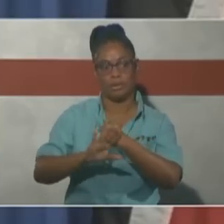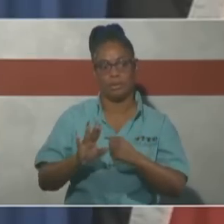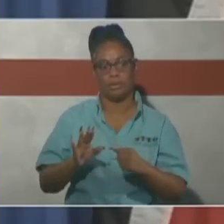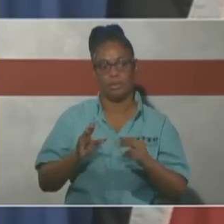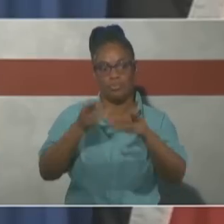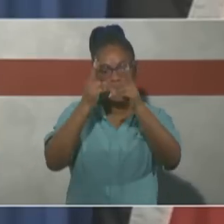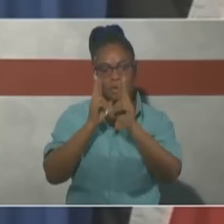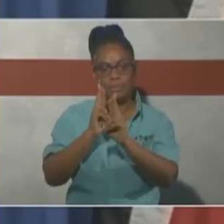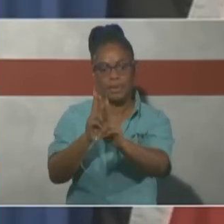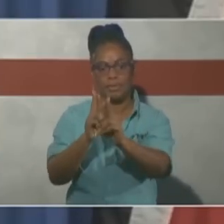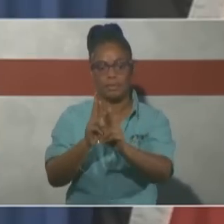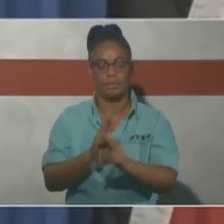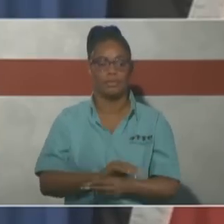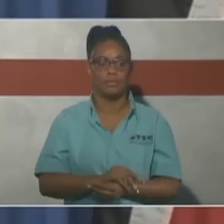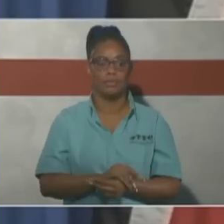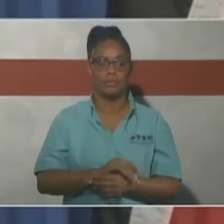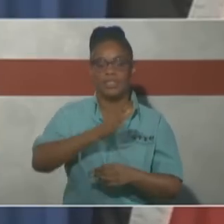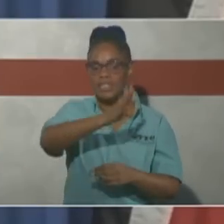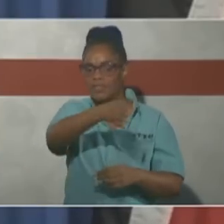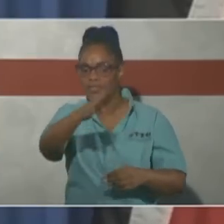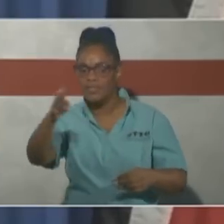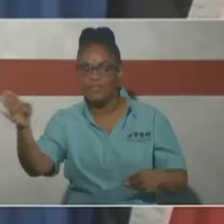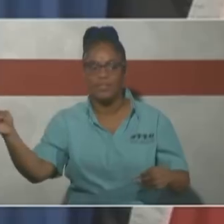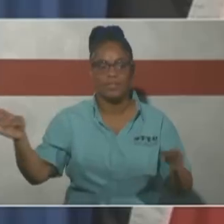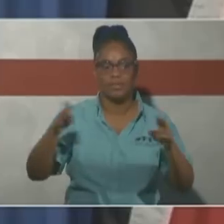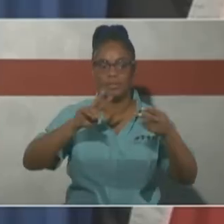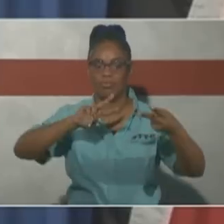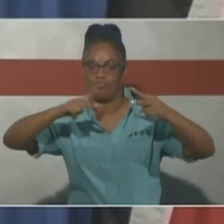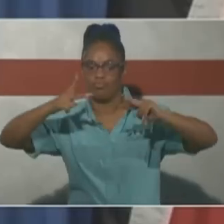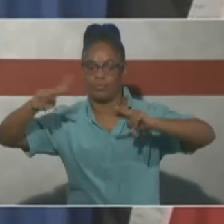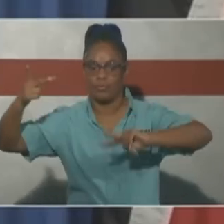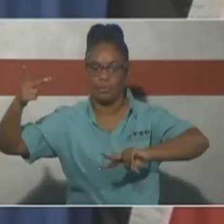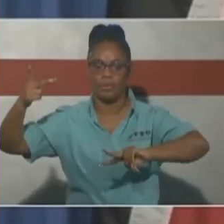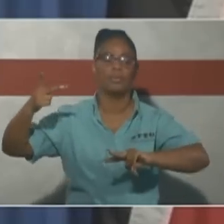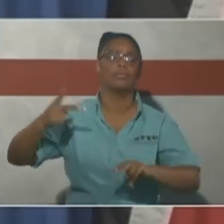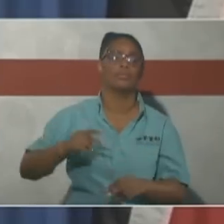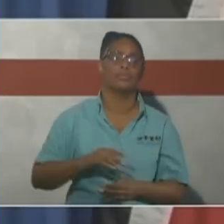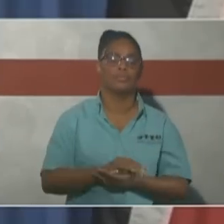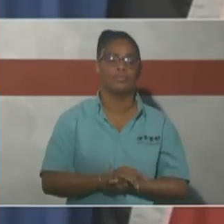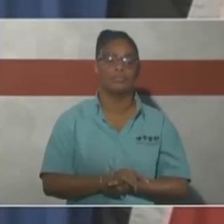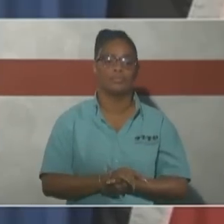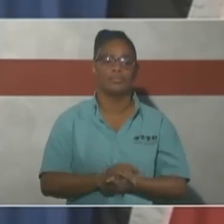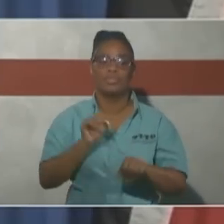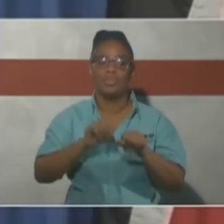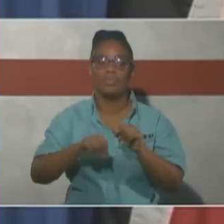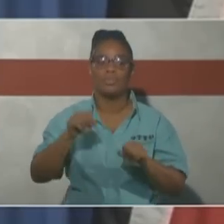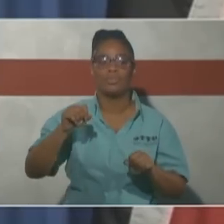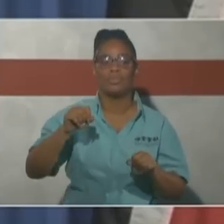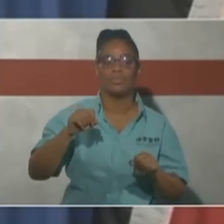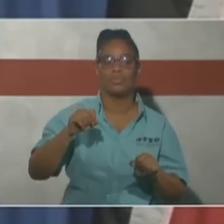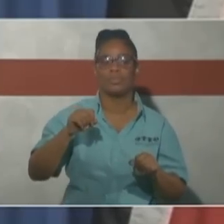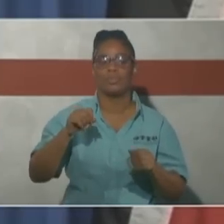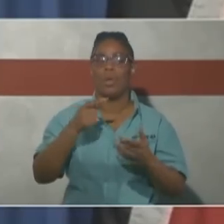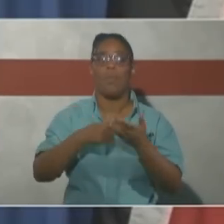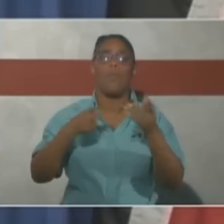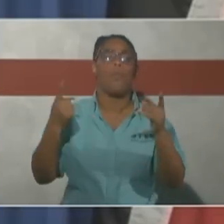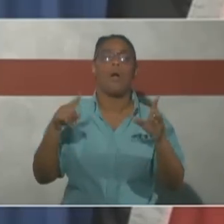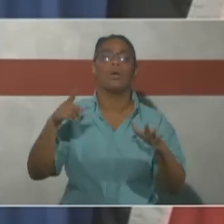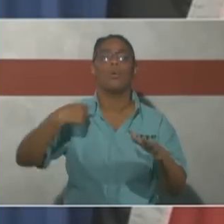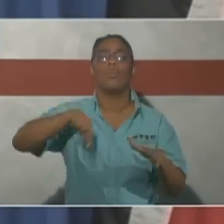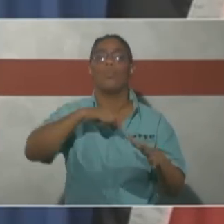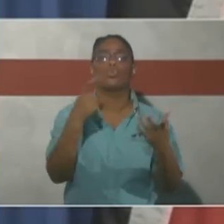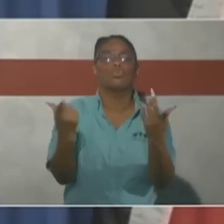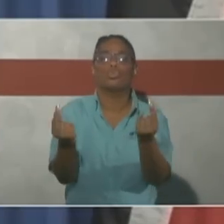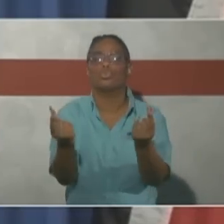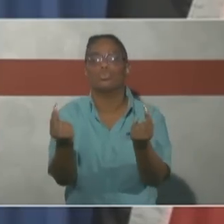respect to the population and its immune response to a